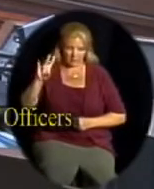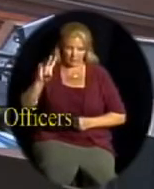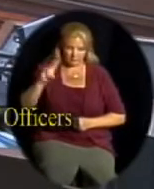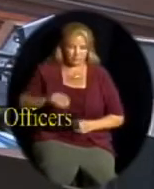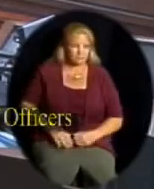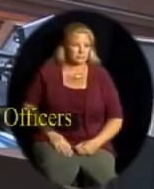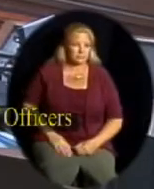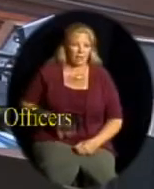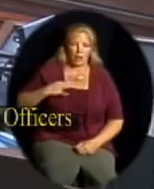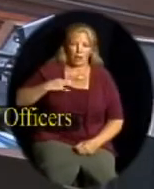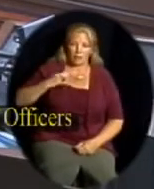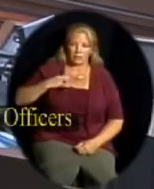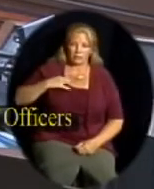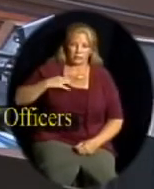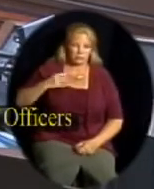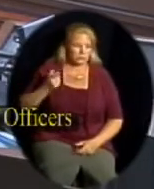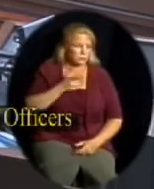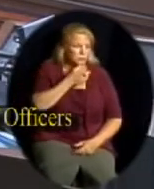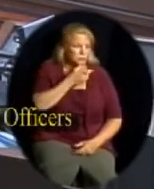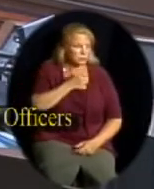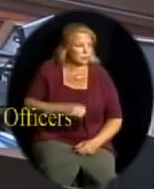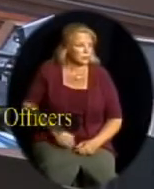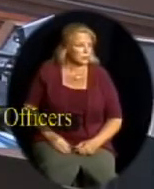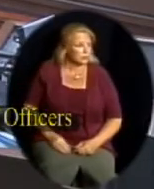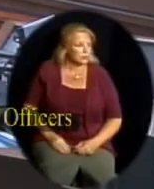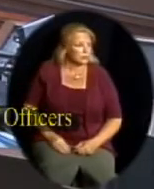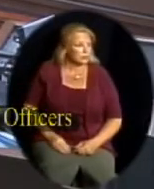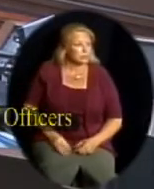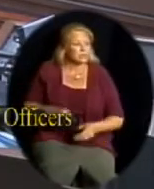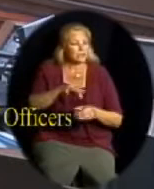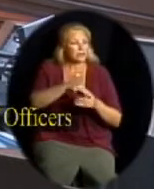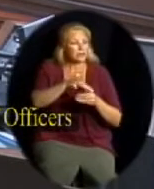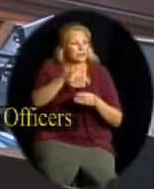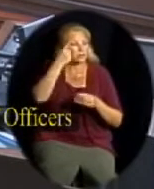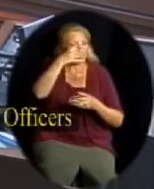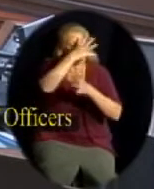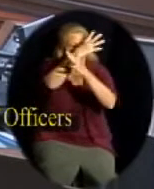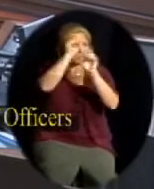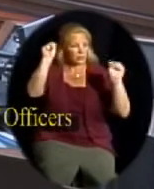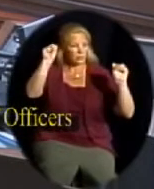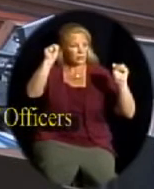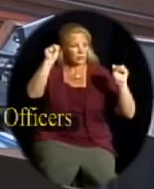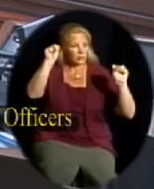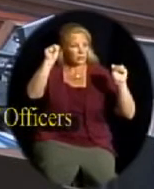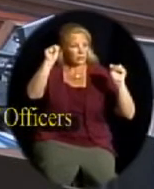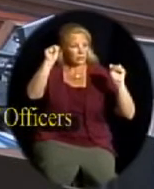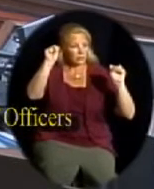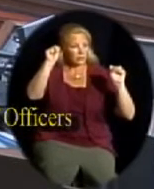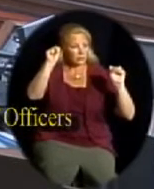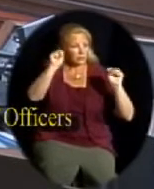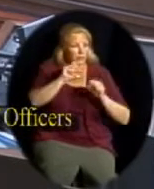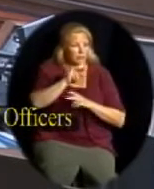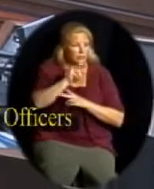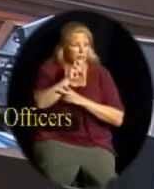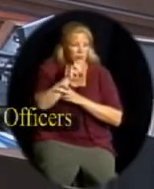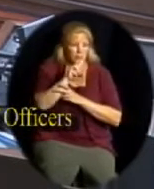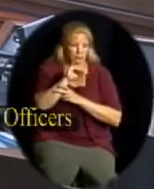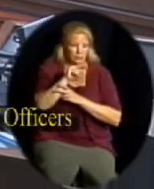nominations. I would put in the nomination for president of 2006-07, Mr. Kevin